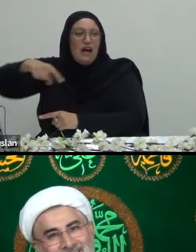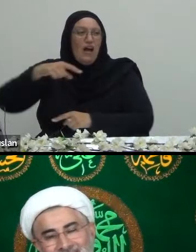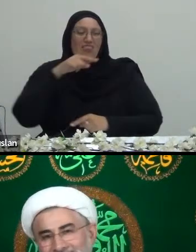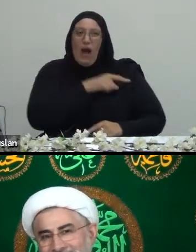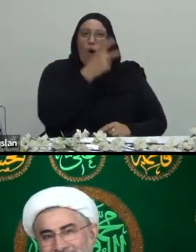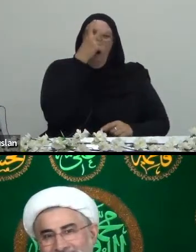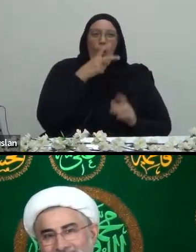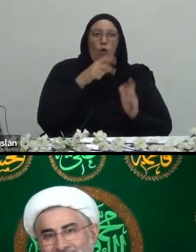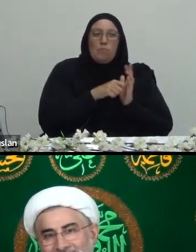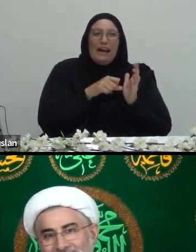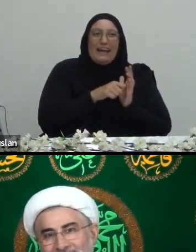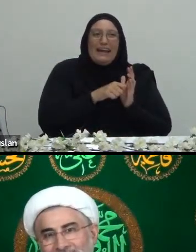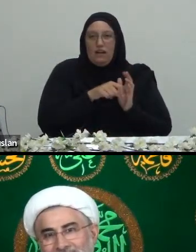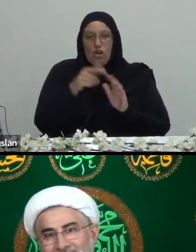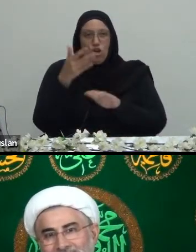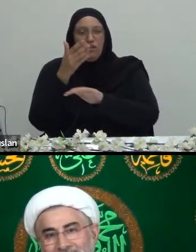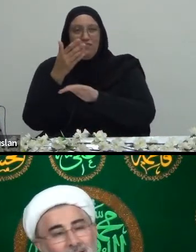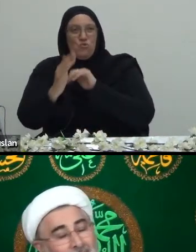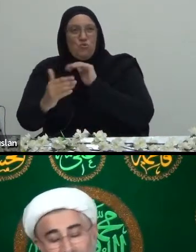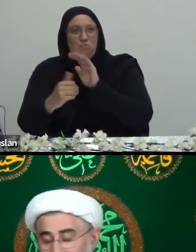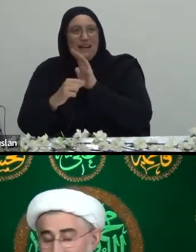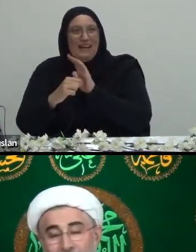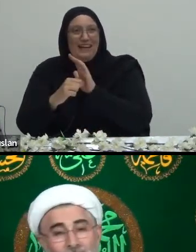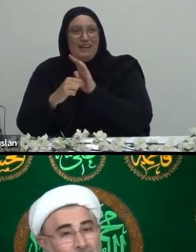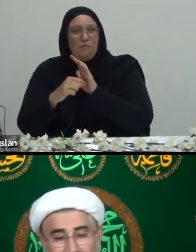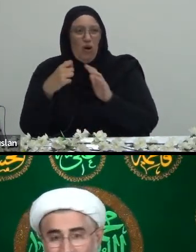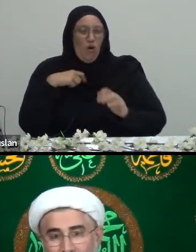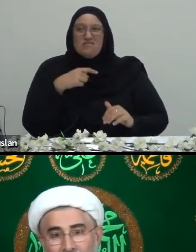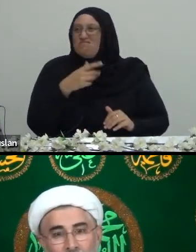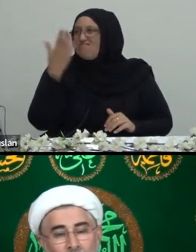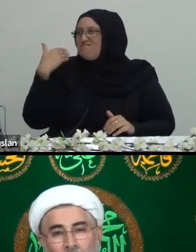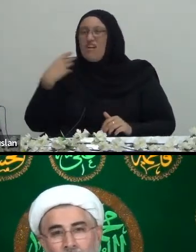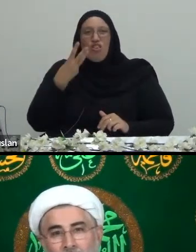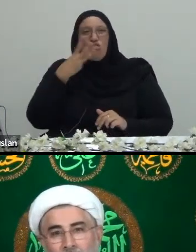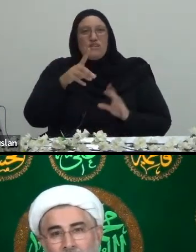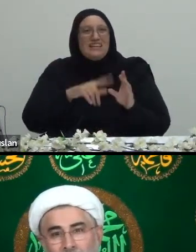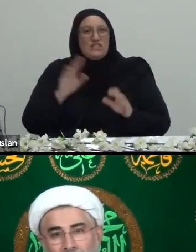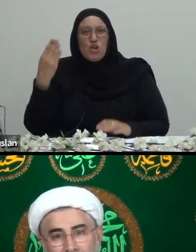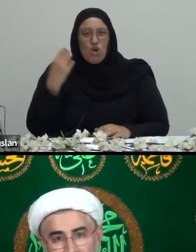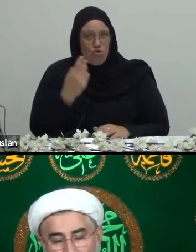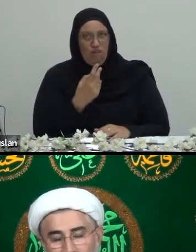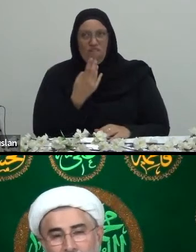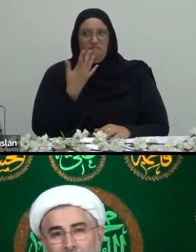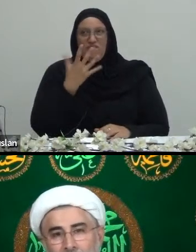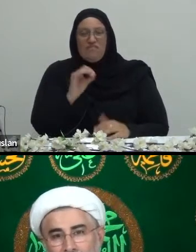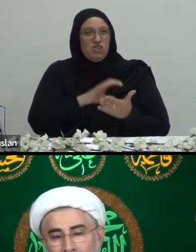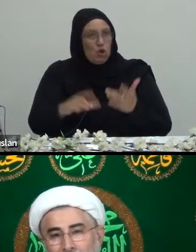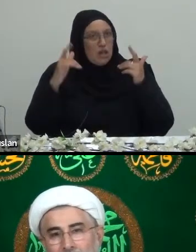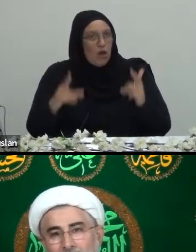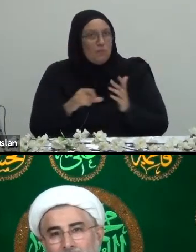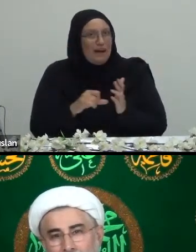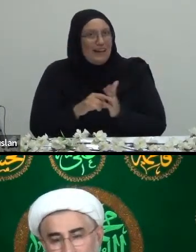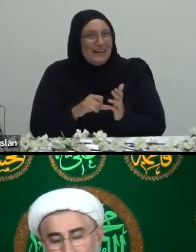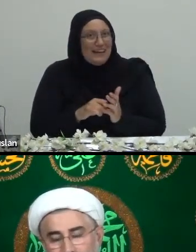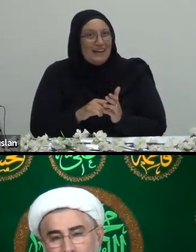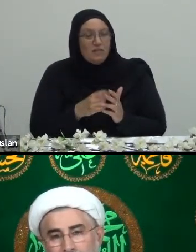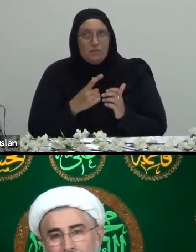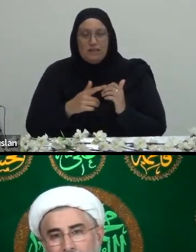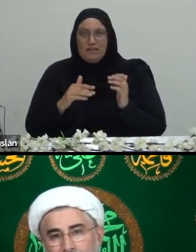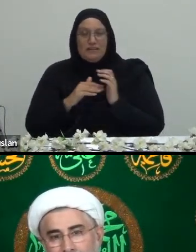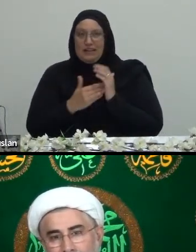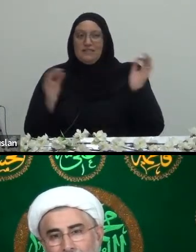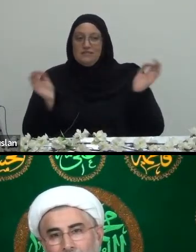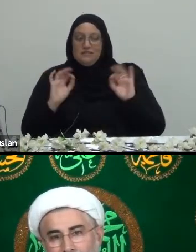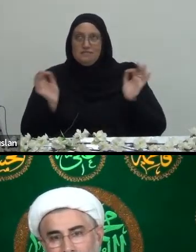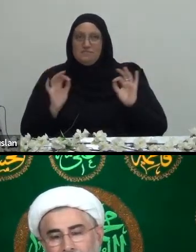I mean, it accounts for inflation, et cetera, et cetera. That's brilliant, and that's securing your wife for her